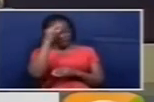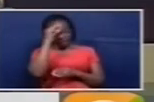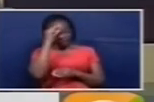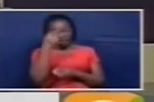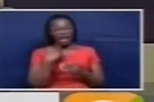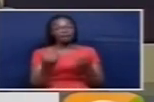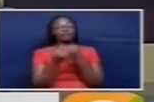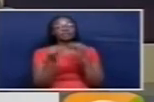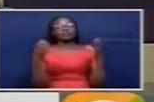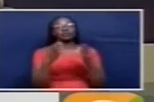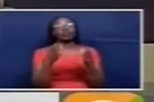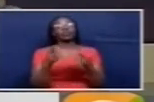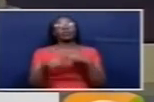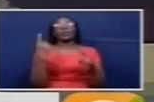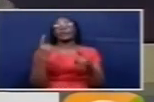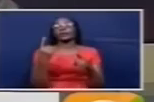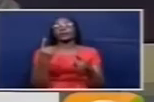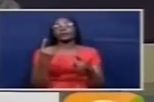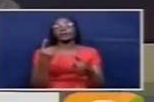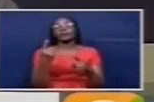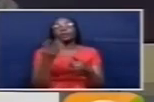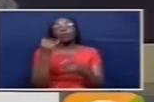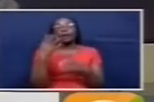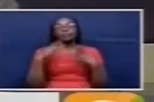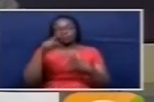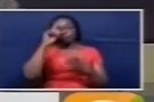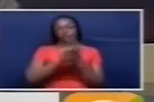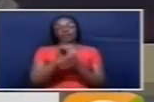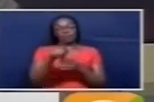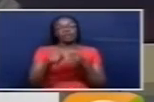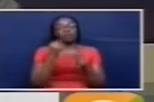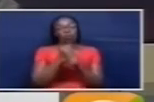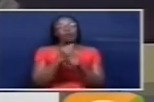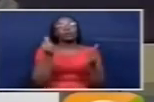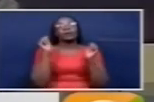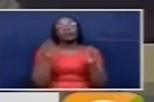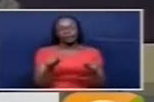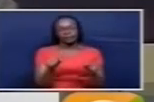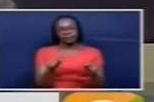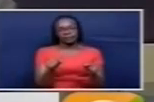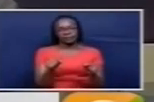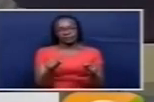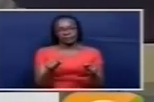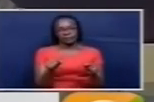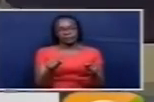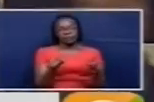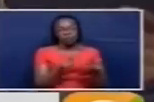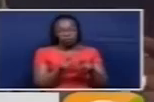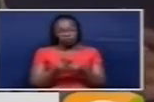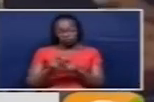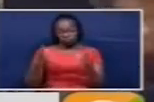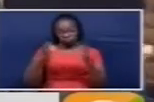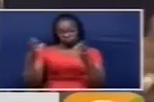candidates without parties. They are voted in because people believe that they could deliver them. Right. They could deliver them services. Mm-hmm. And about the parties also, if the party